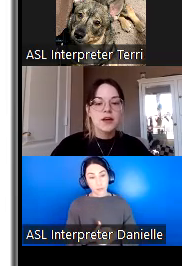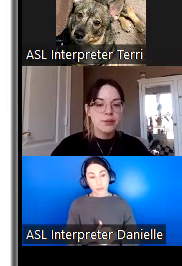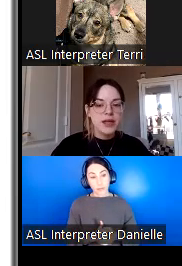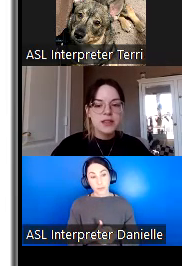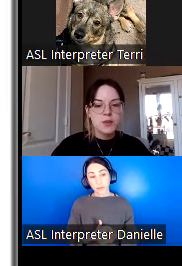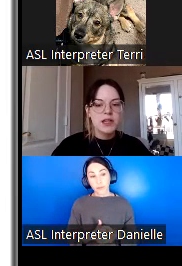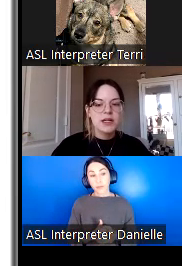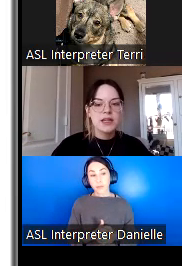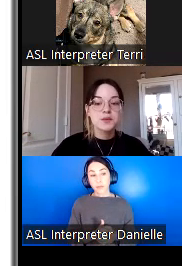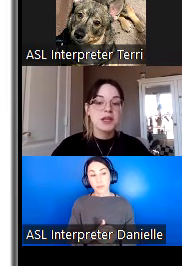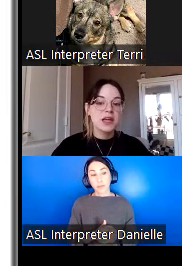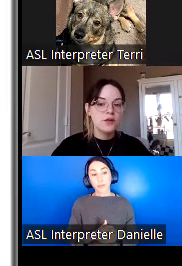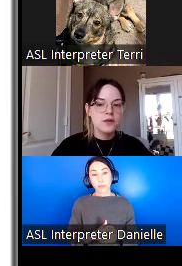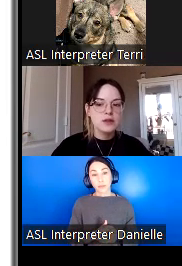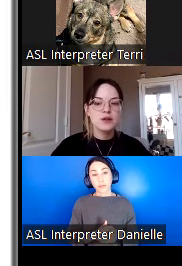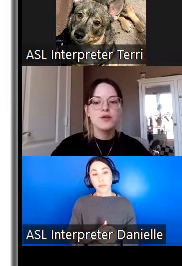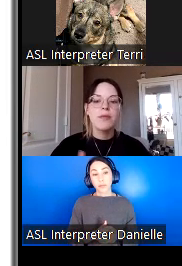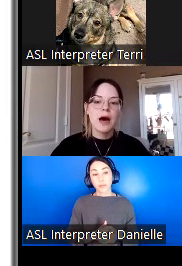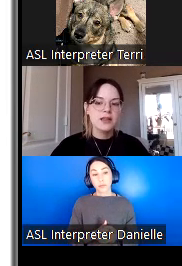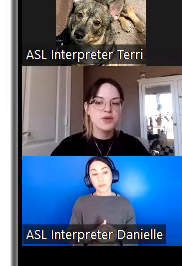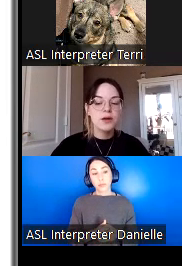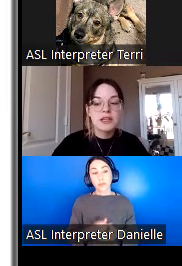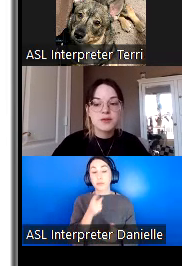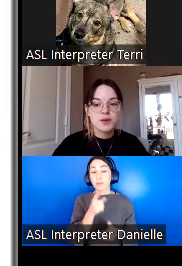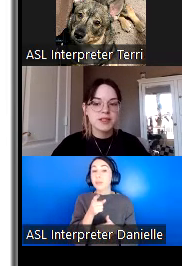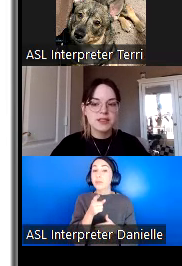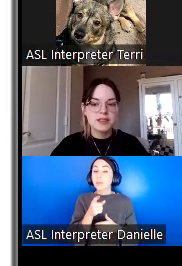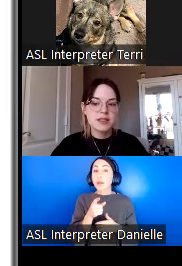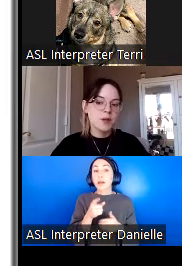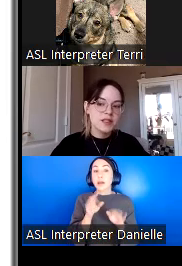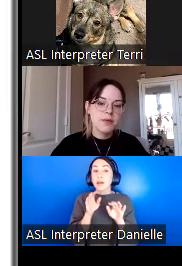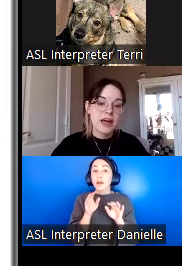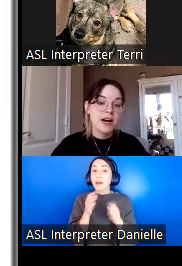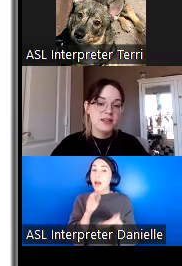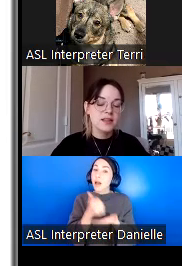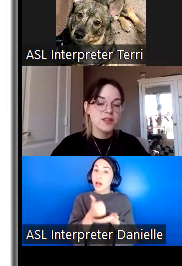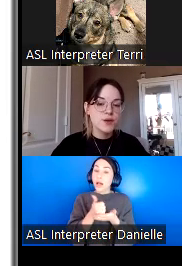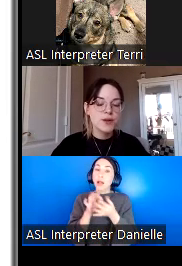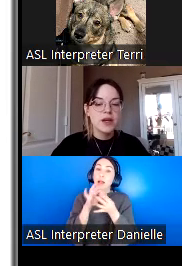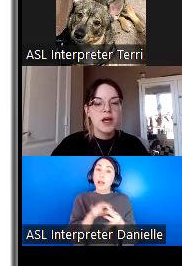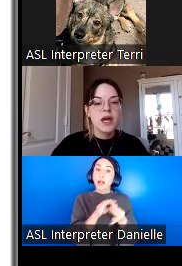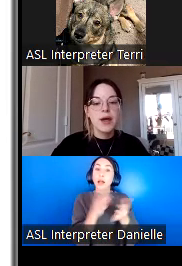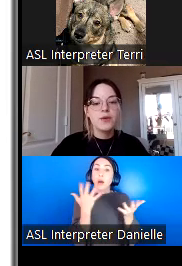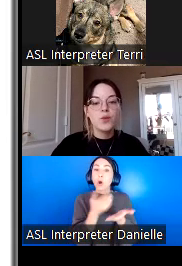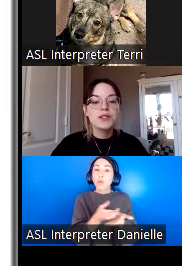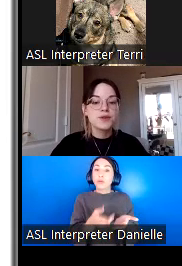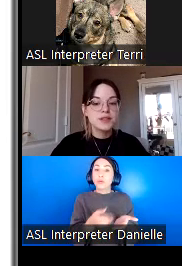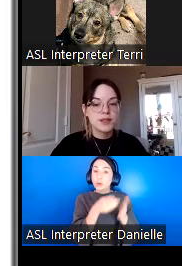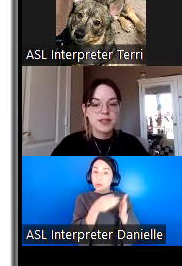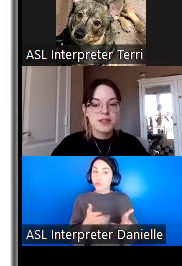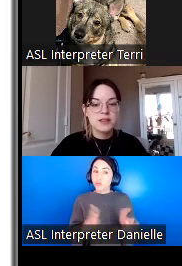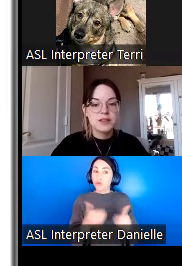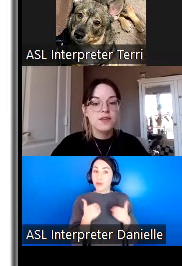And this is another place where it's really helpful to loop back to what resources this person might have access to and